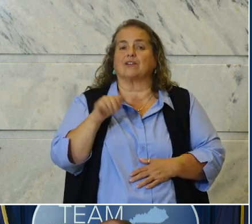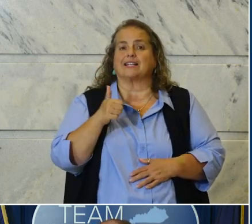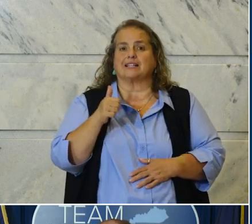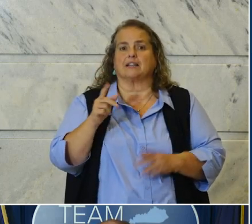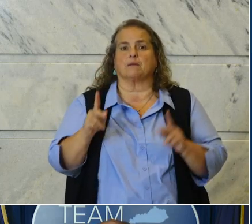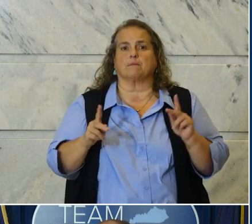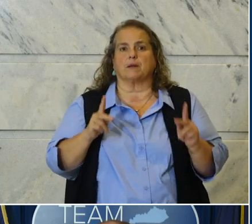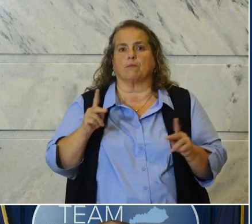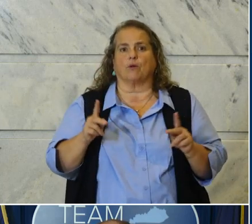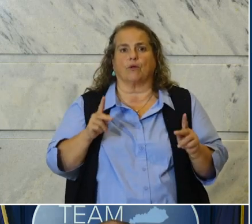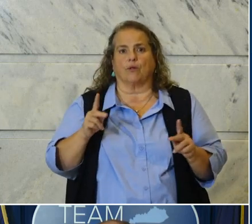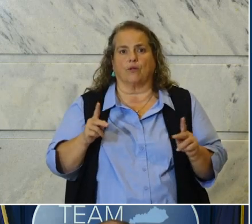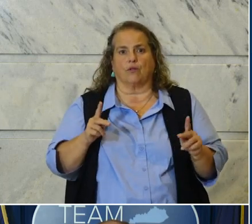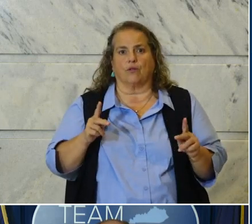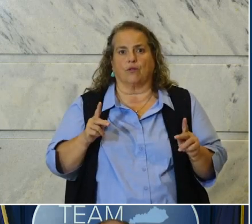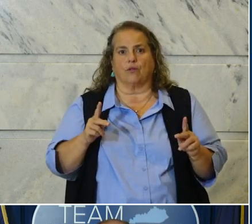people